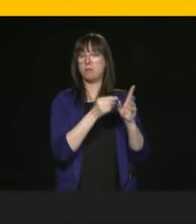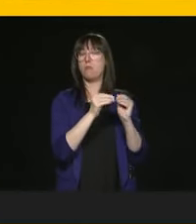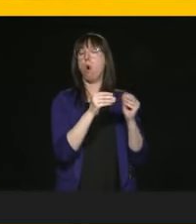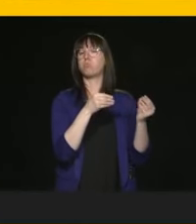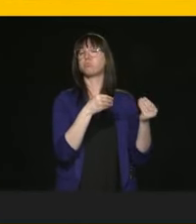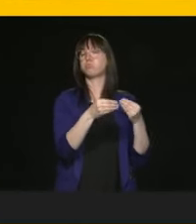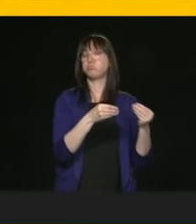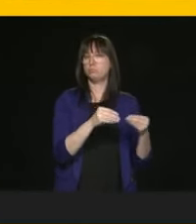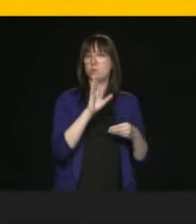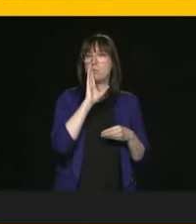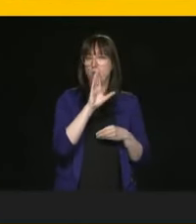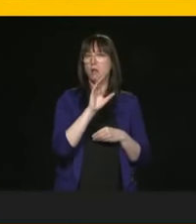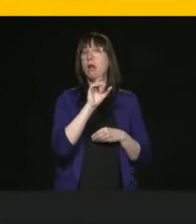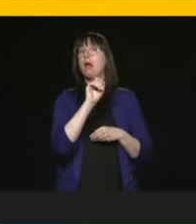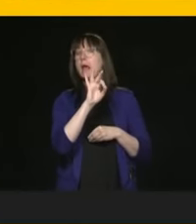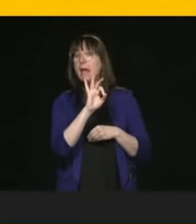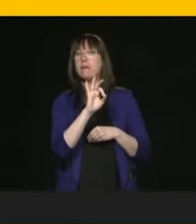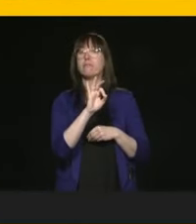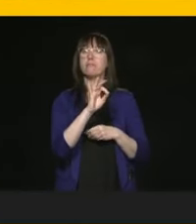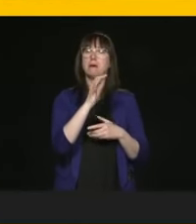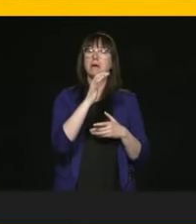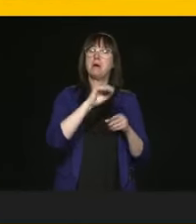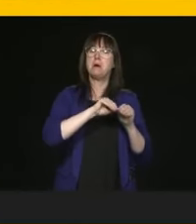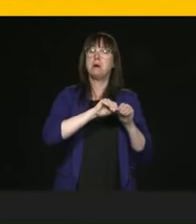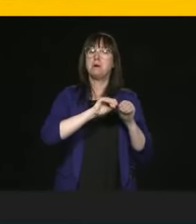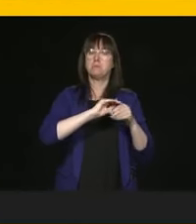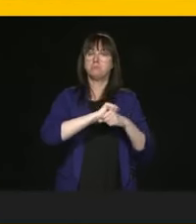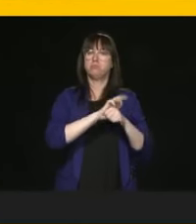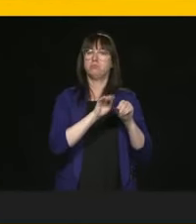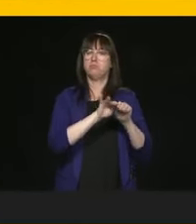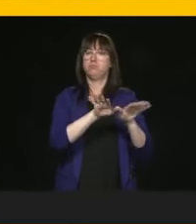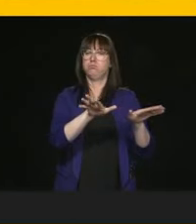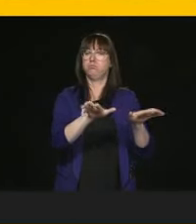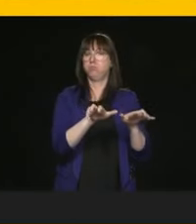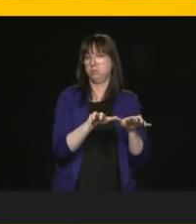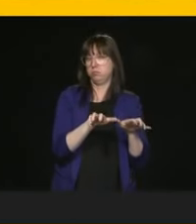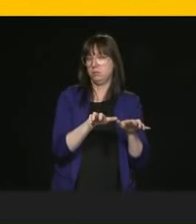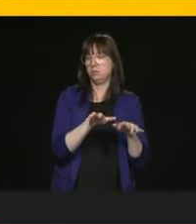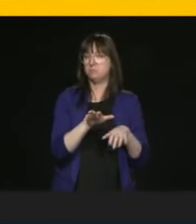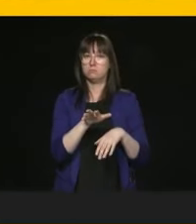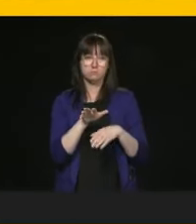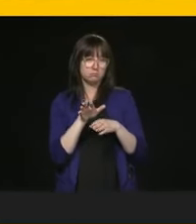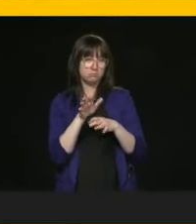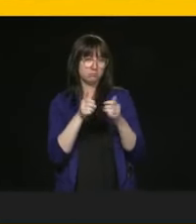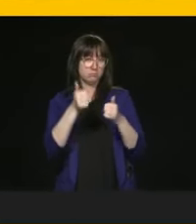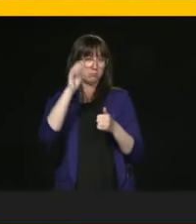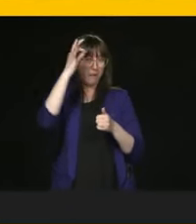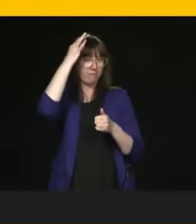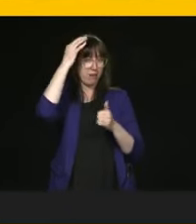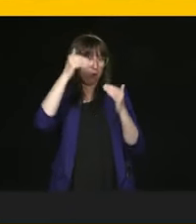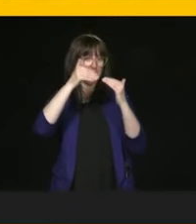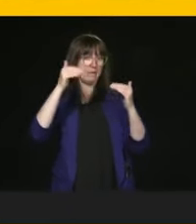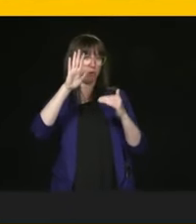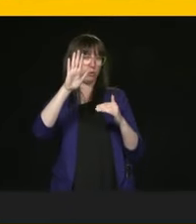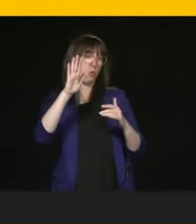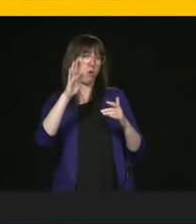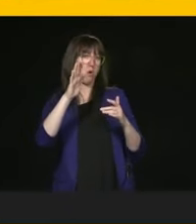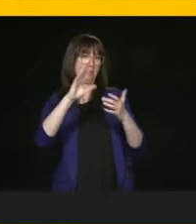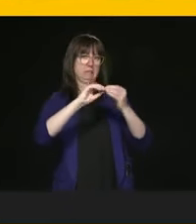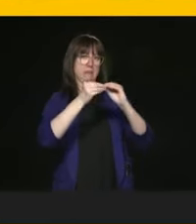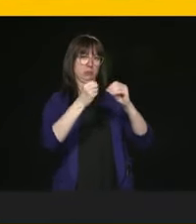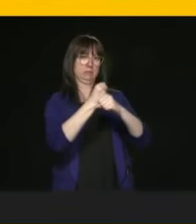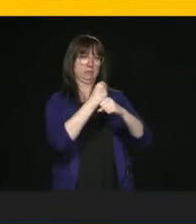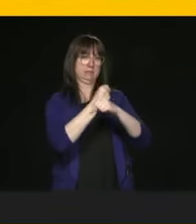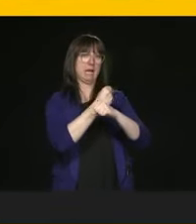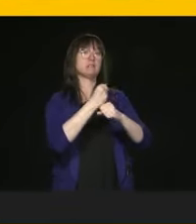go down. At a federal level, what is the bar that we have to meet in order to relax some of these measures? Is it a certain number of cases? Is it a certain